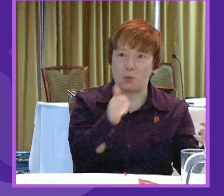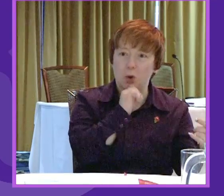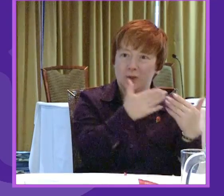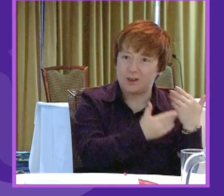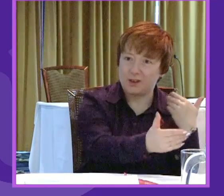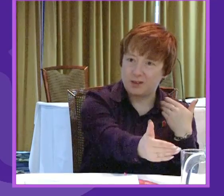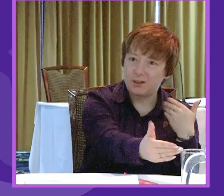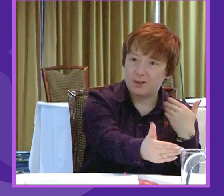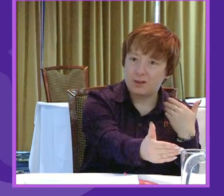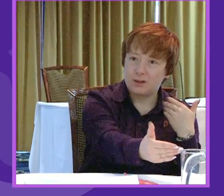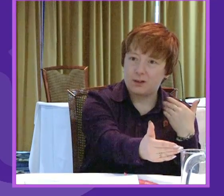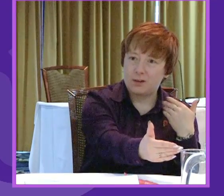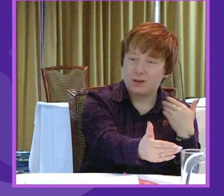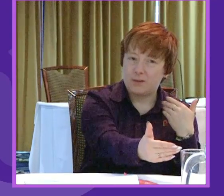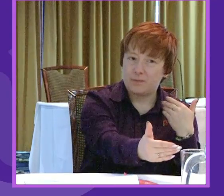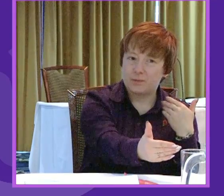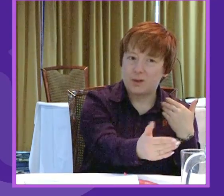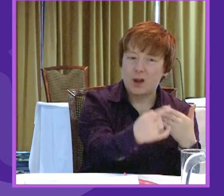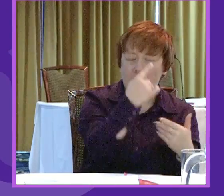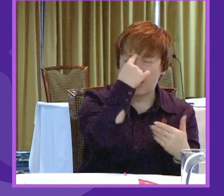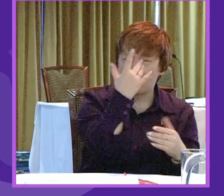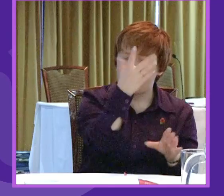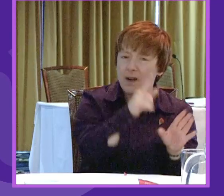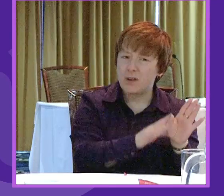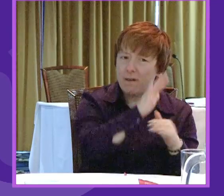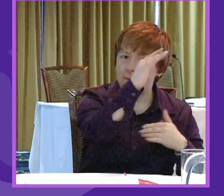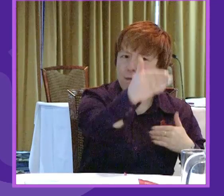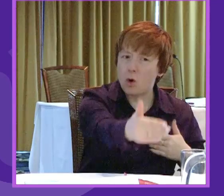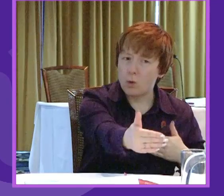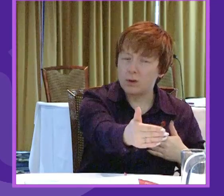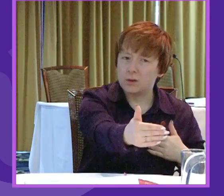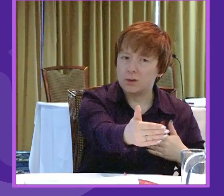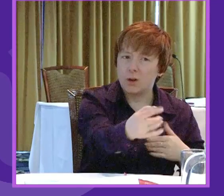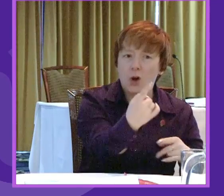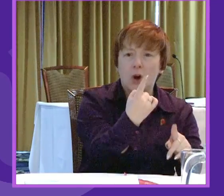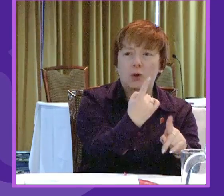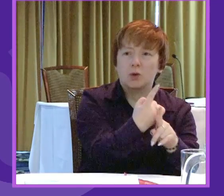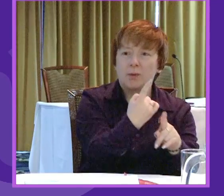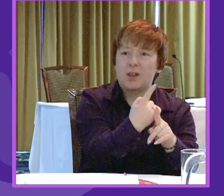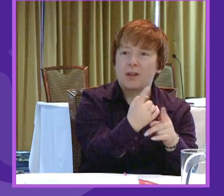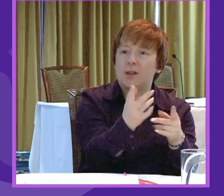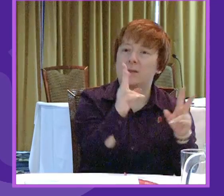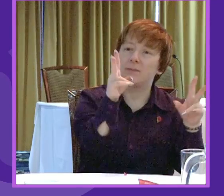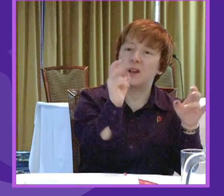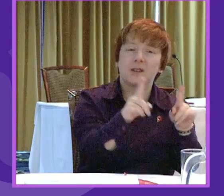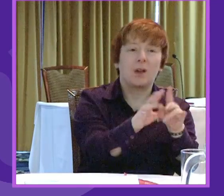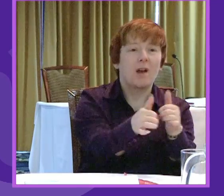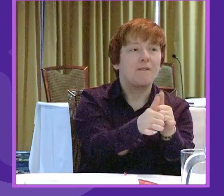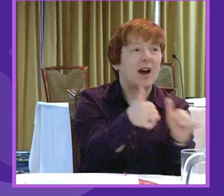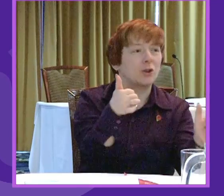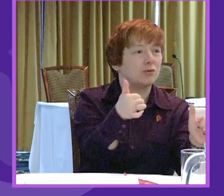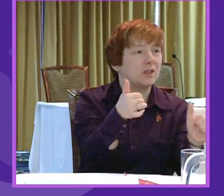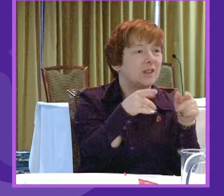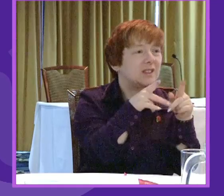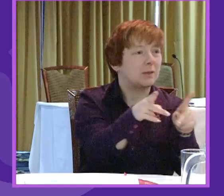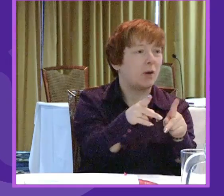5-year forward and the 5-year forward view for mental health, I think it's the 5-year forward view talks about moving away from a factory model